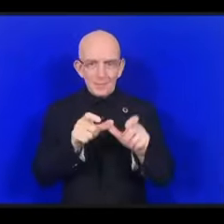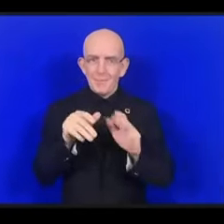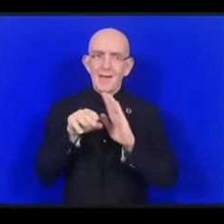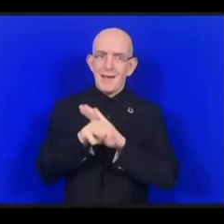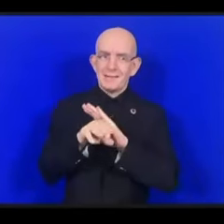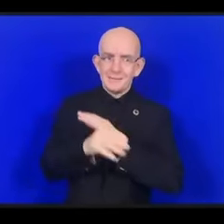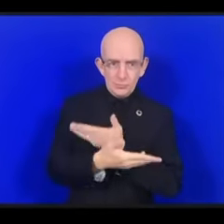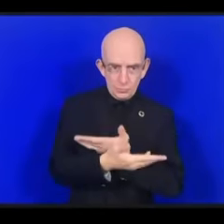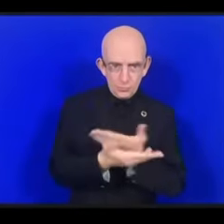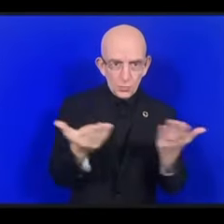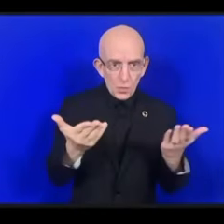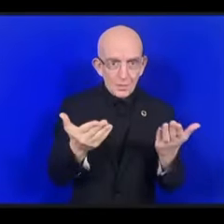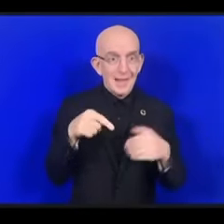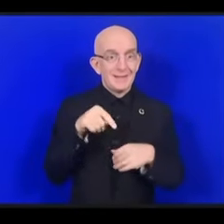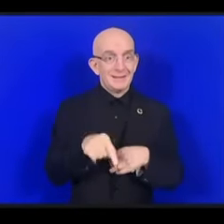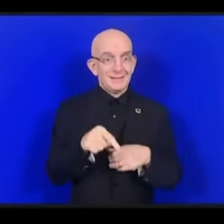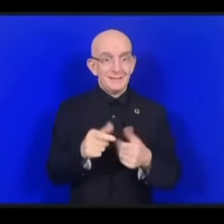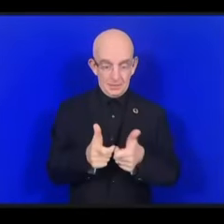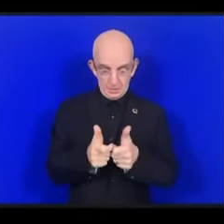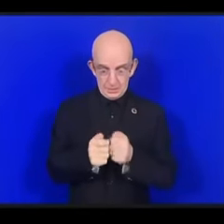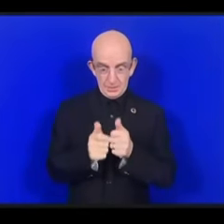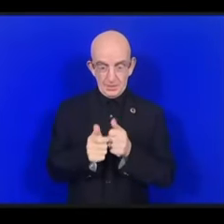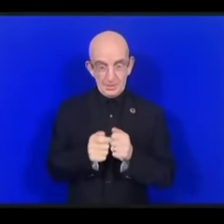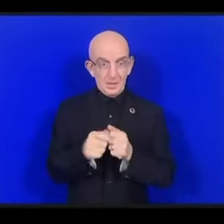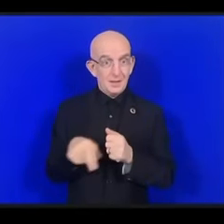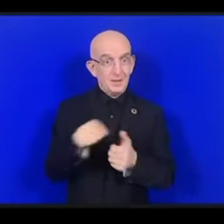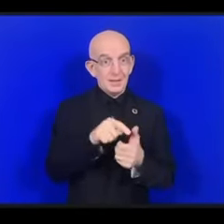industry to enable this change.